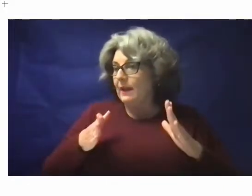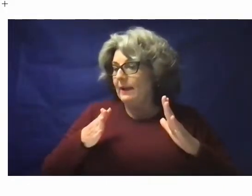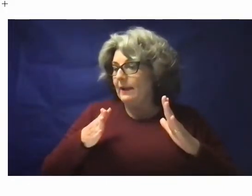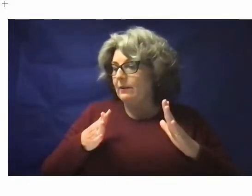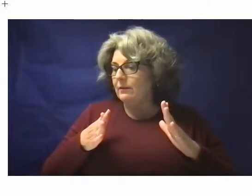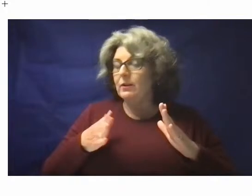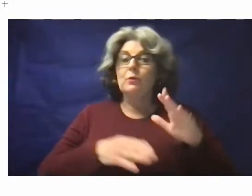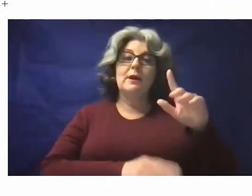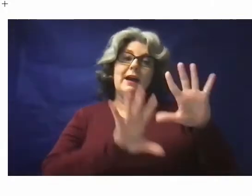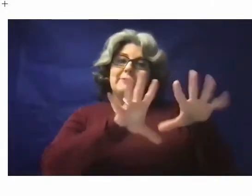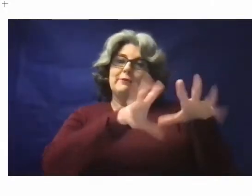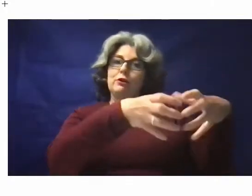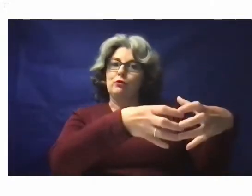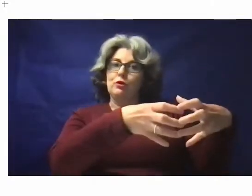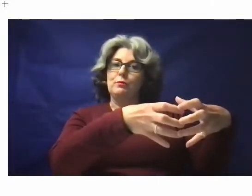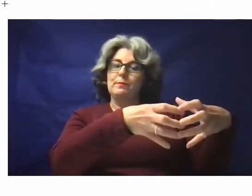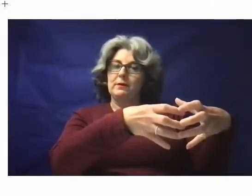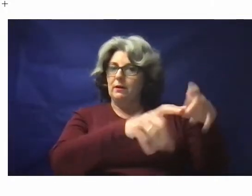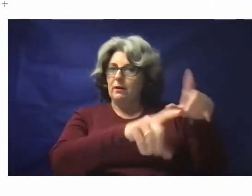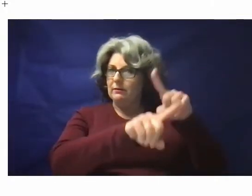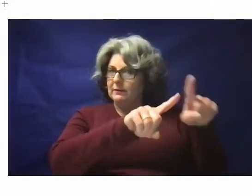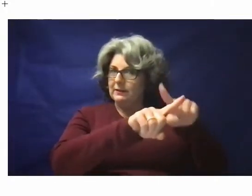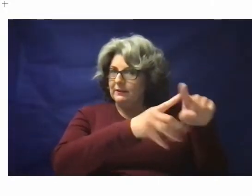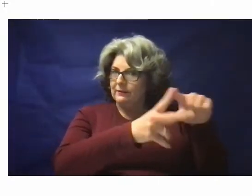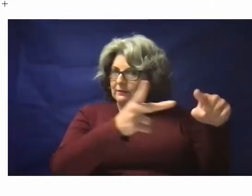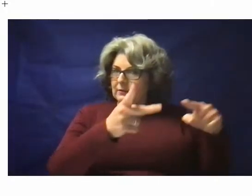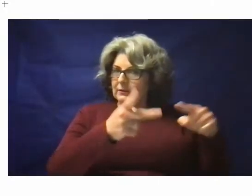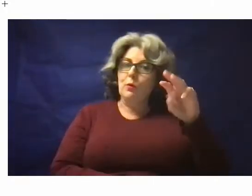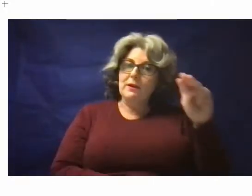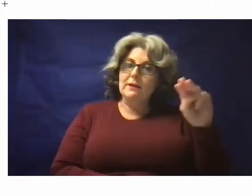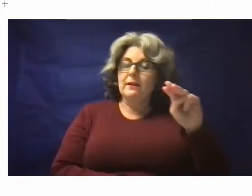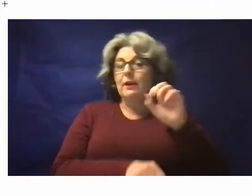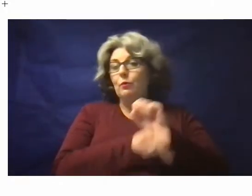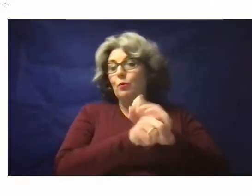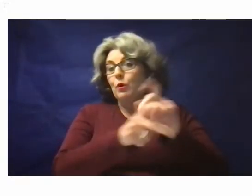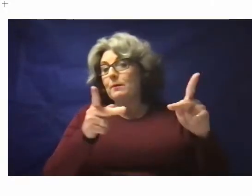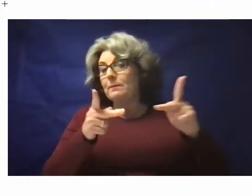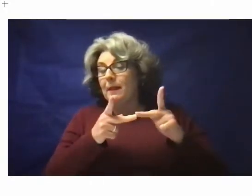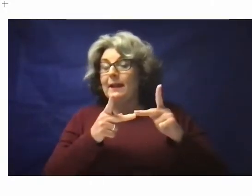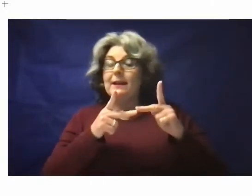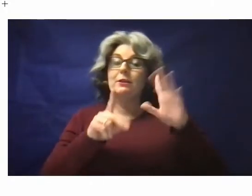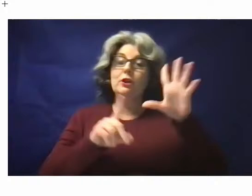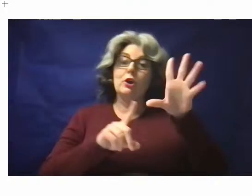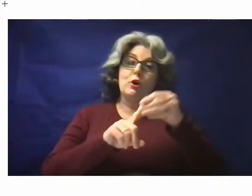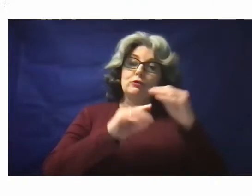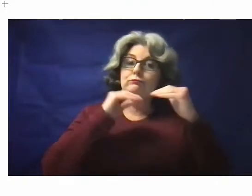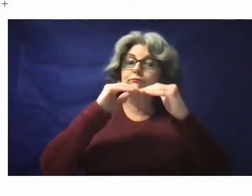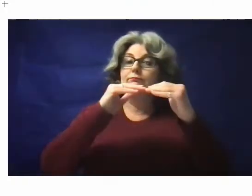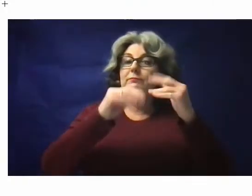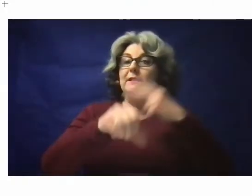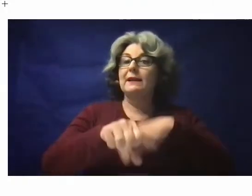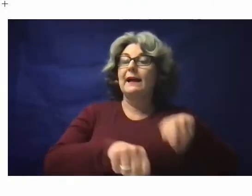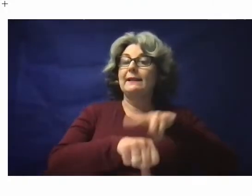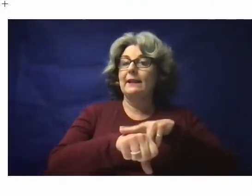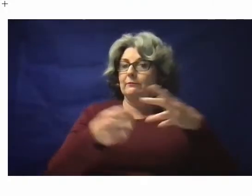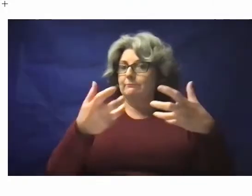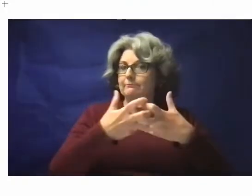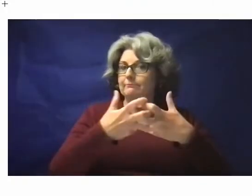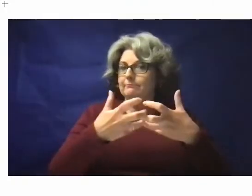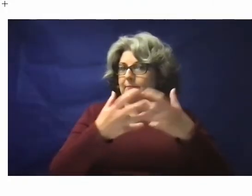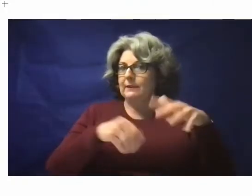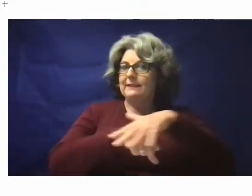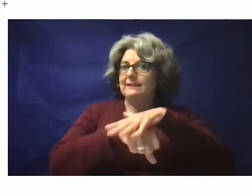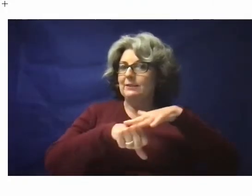on anti-racism, workplace culture, and equity, a national reconciliation and Indigenous engagement